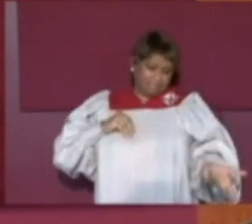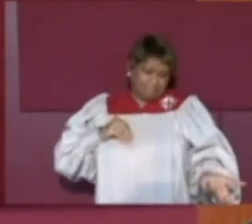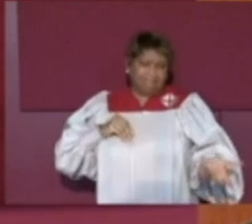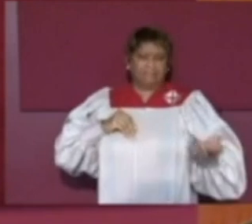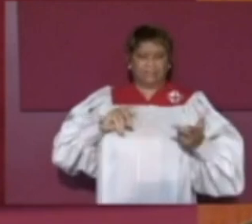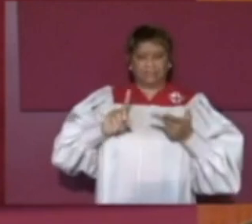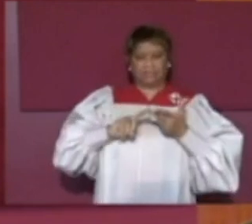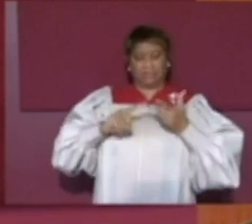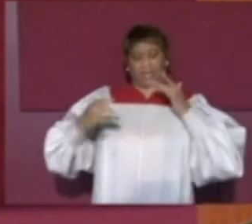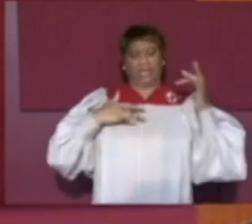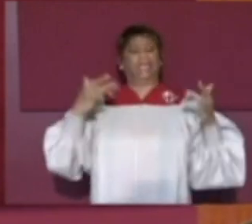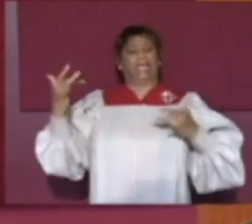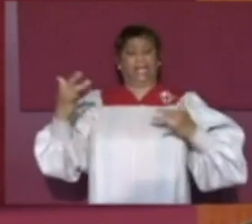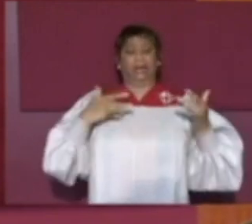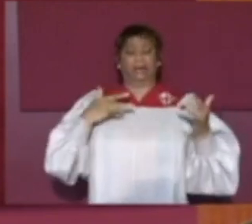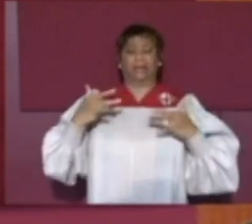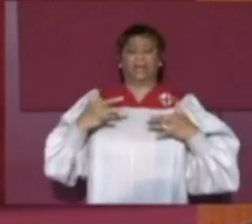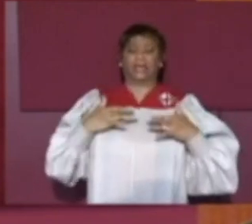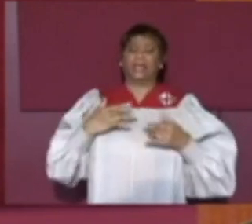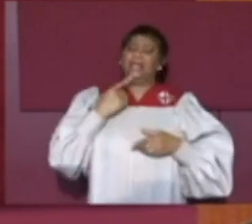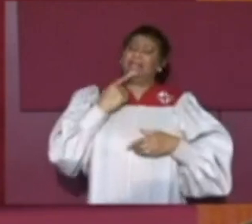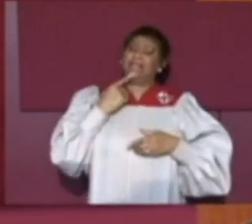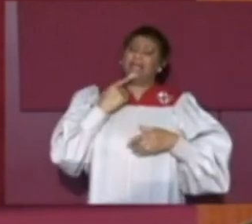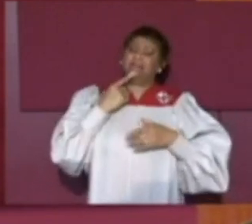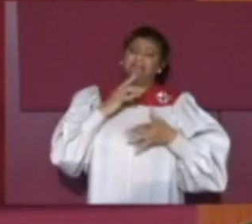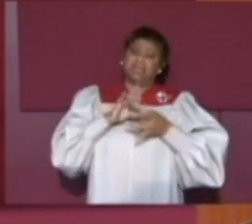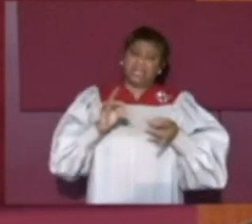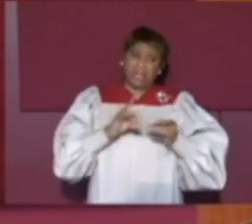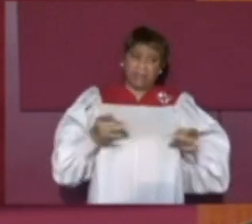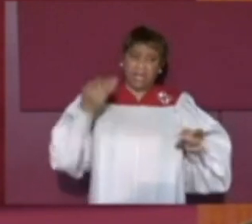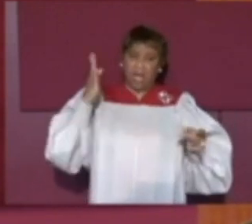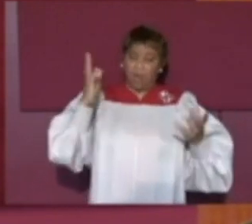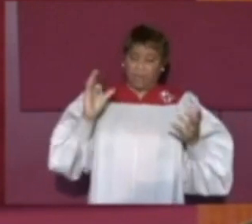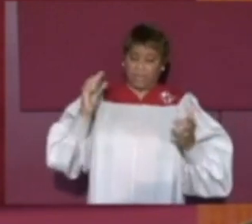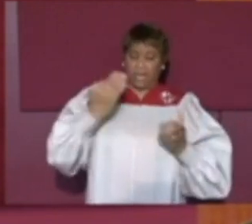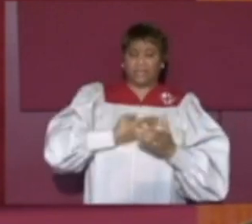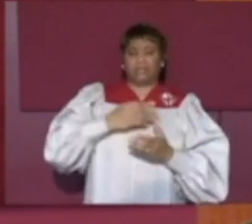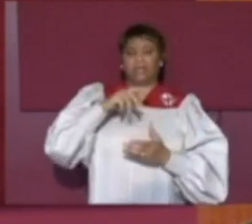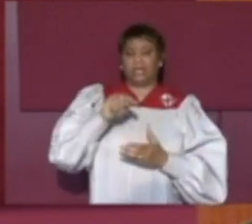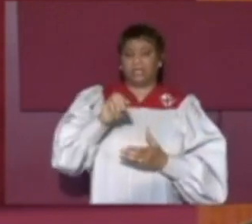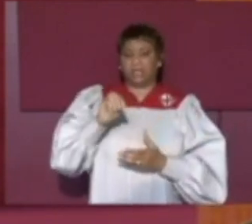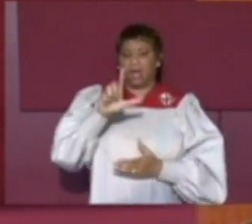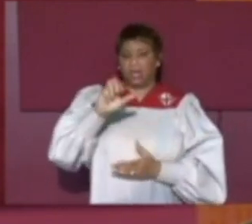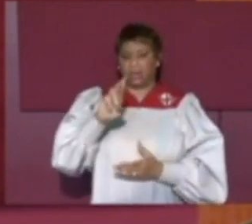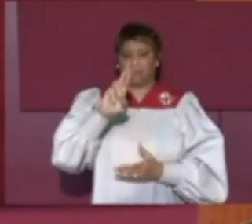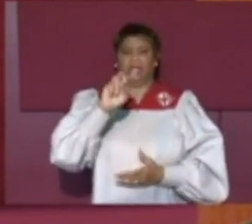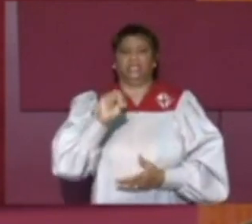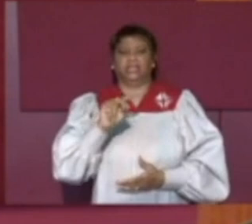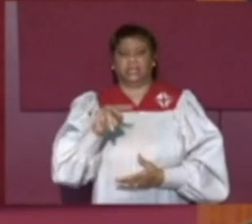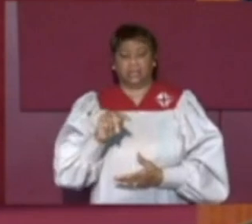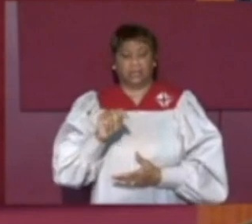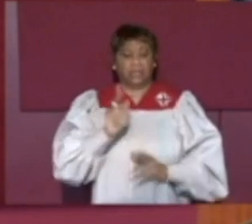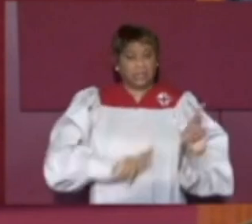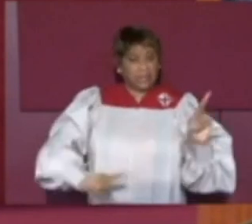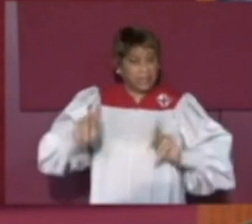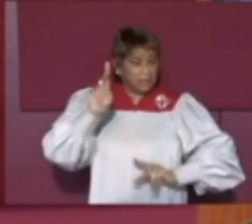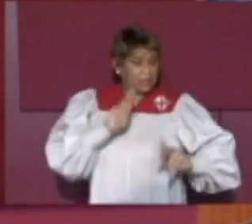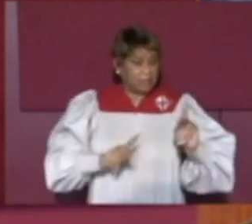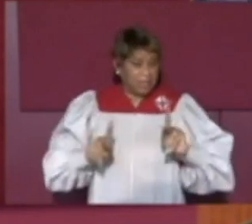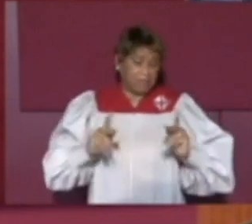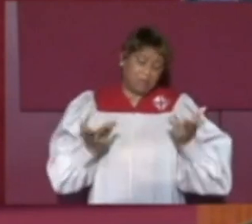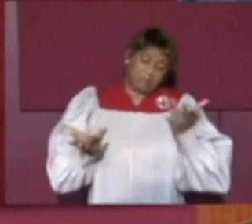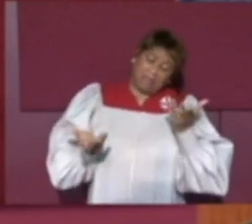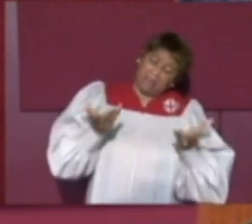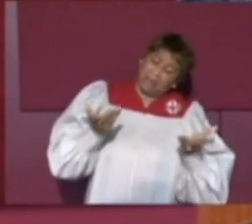be caring. And I made the statement that God wants us to be tolerant to those who we